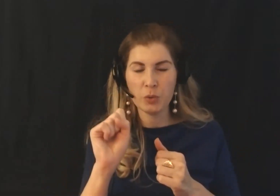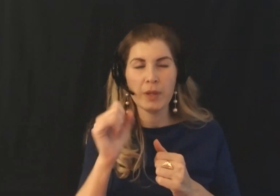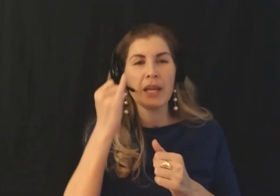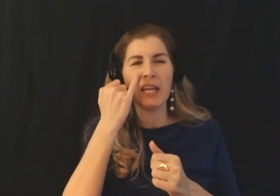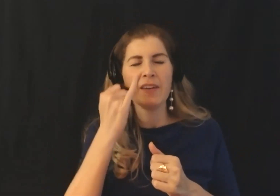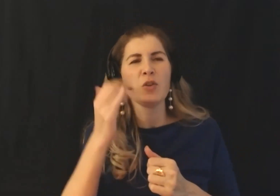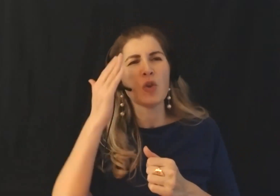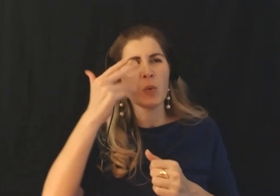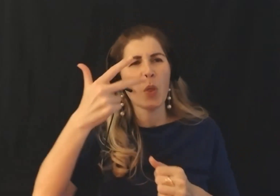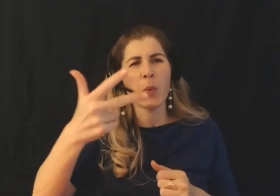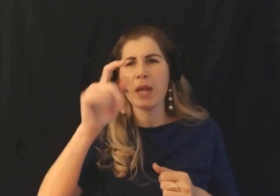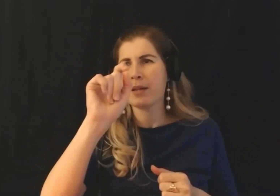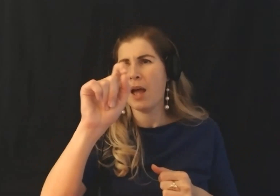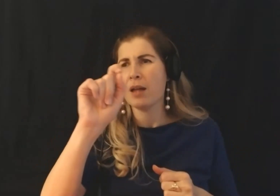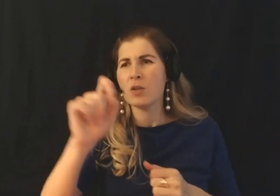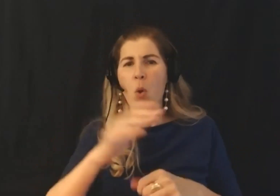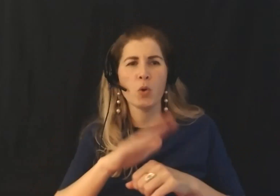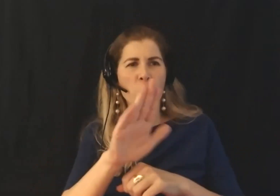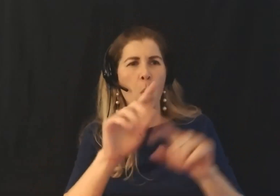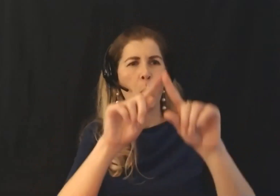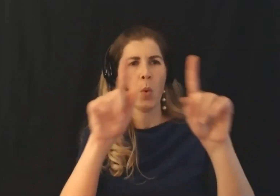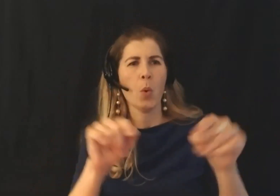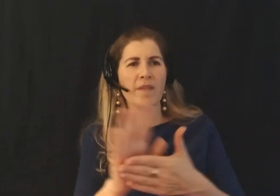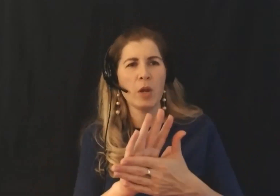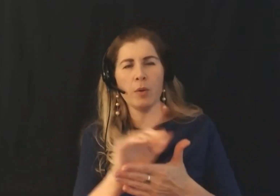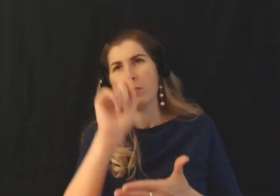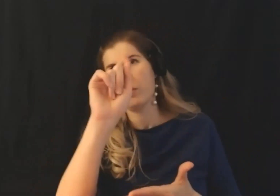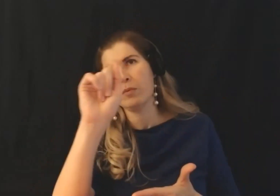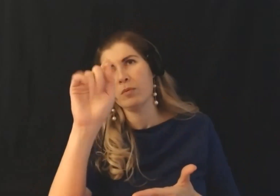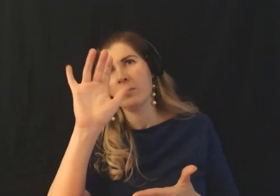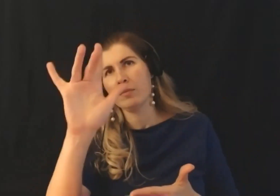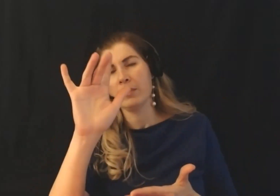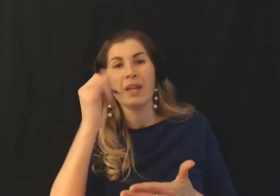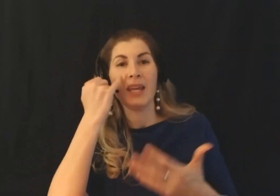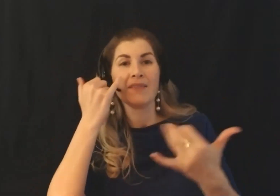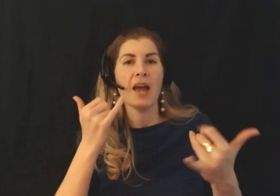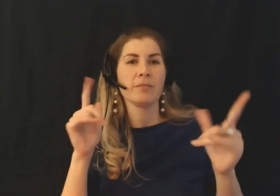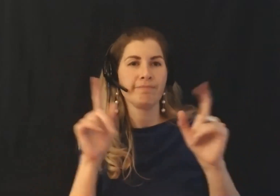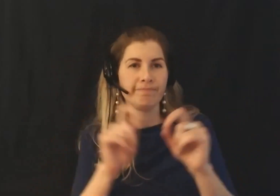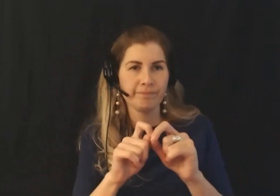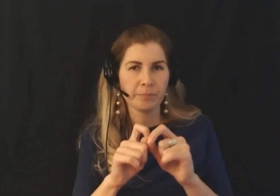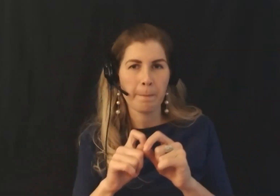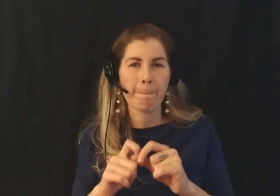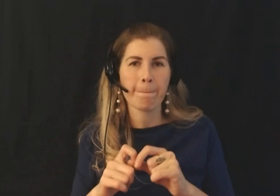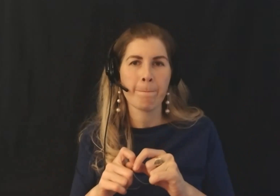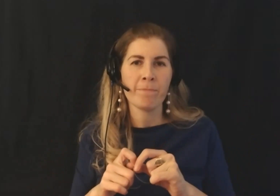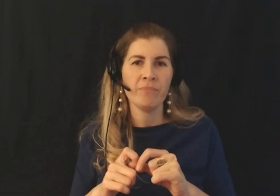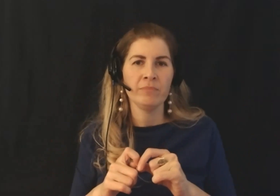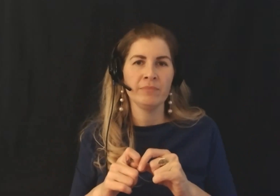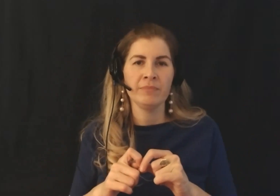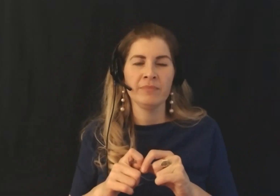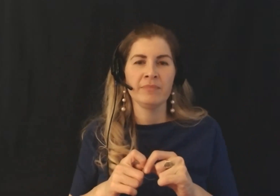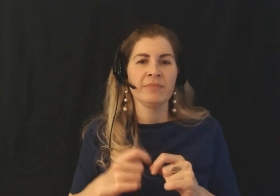dots on your video screen, so if I stop my video right now, and let's say, you know, we had 3